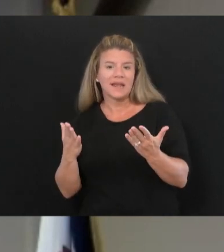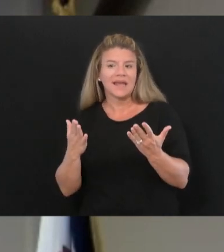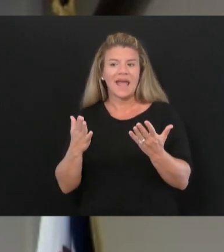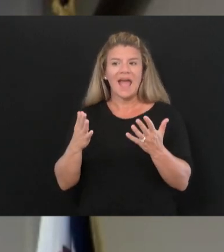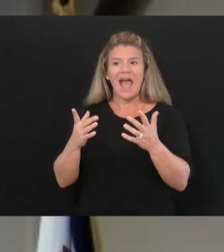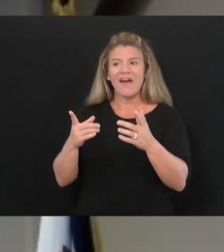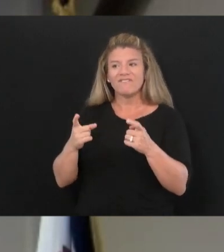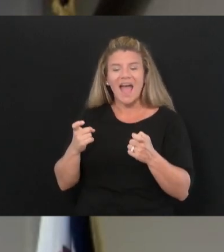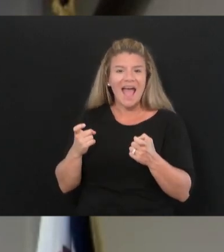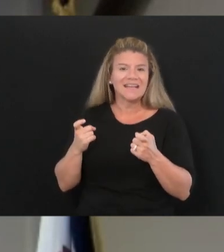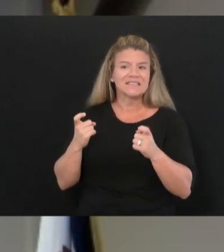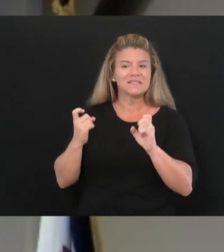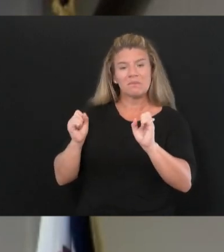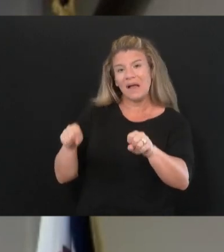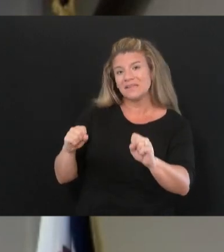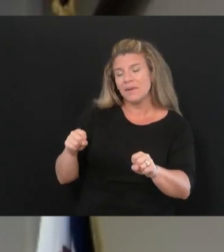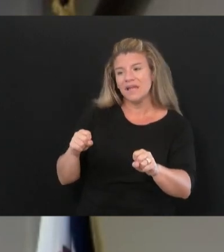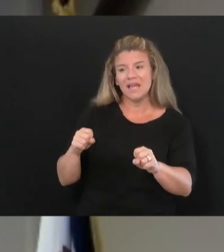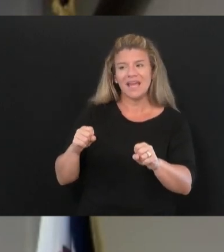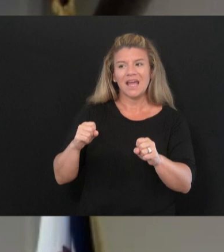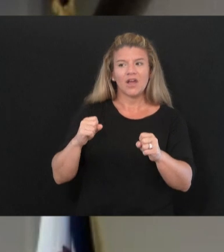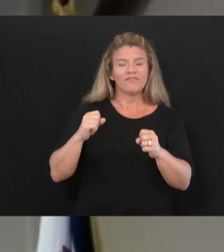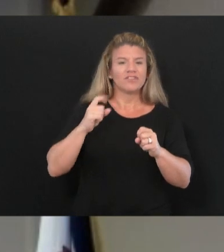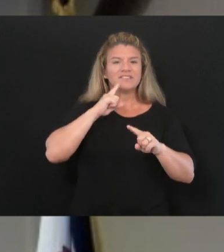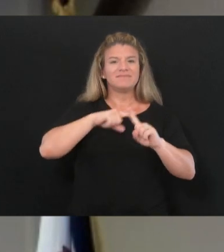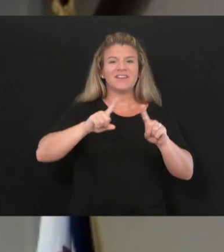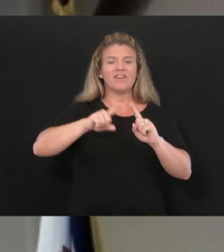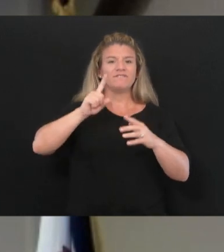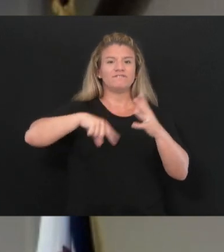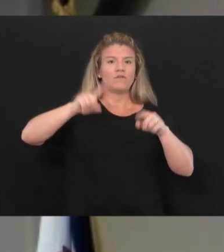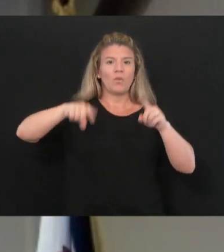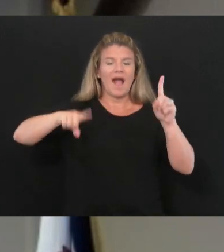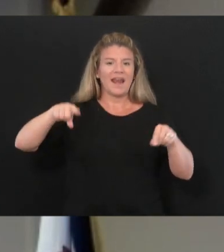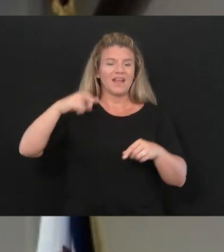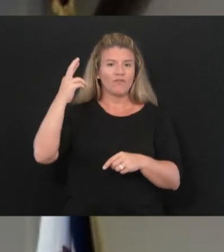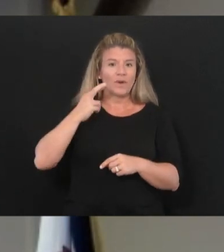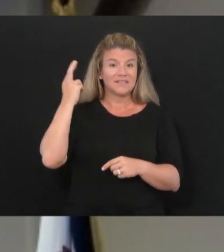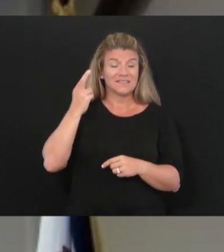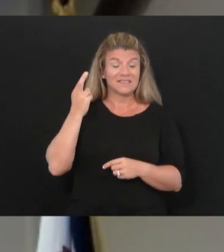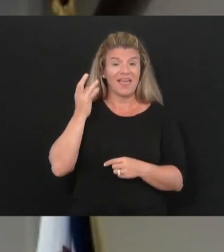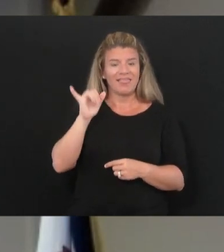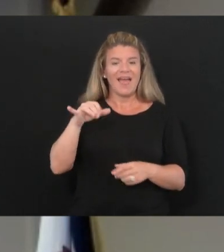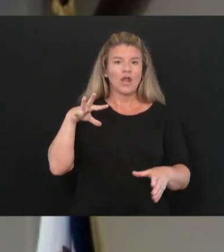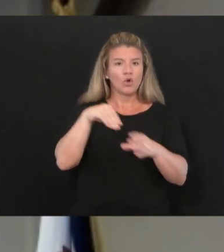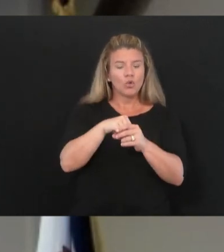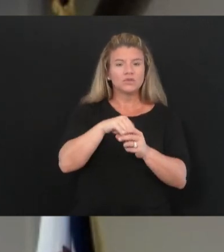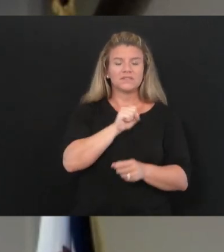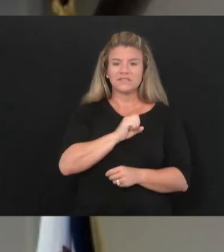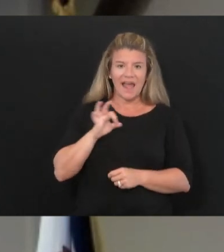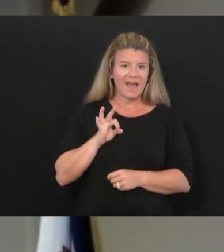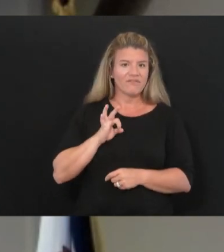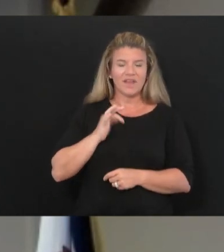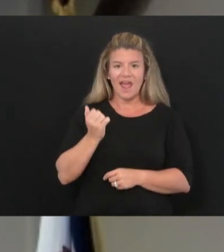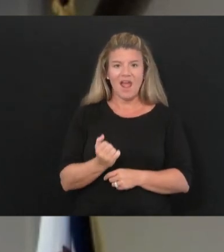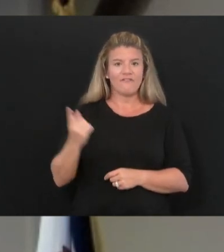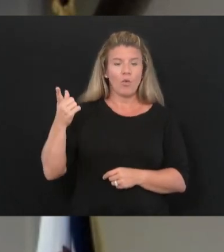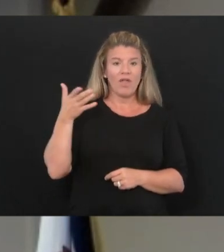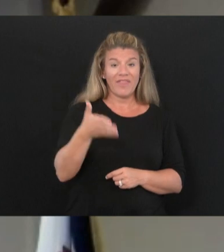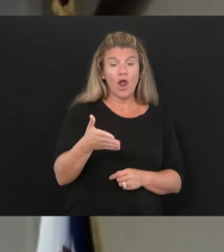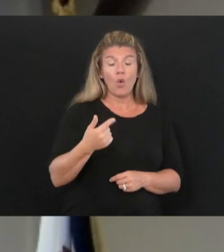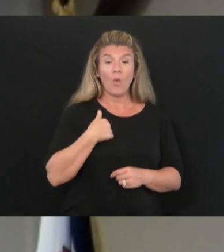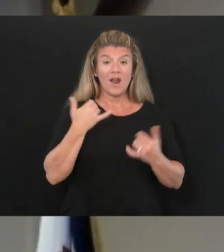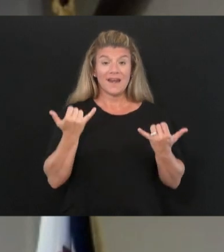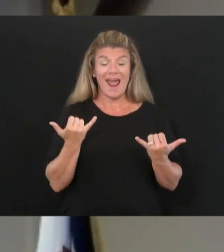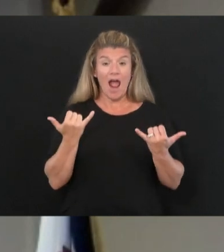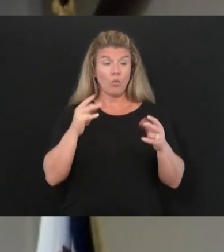open based upon a variety of issues in that facility, including staffing, et cetera. So we'll be all